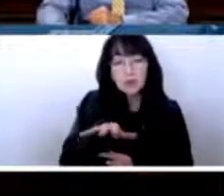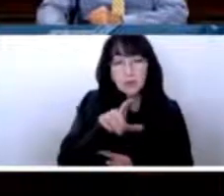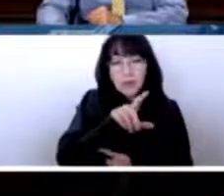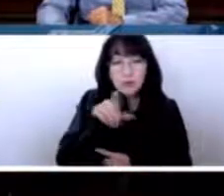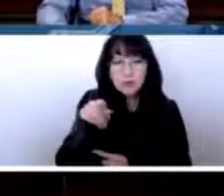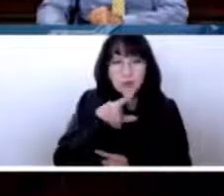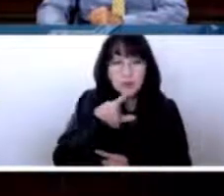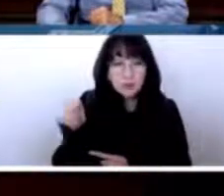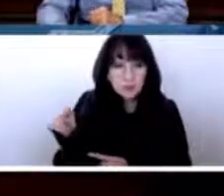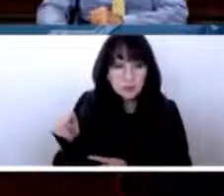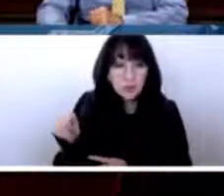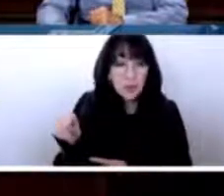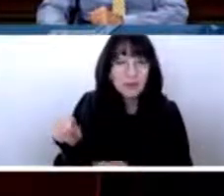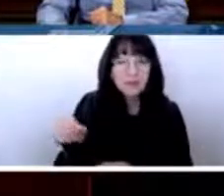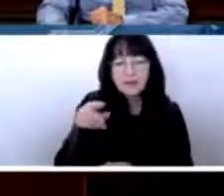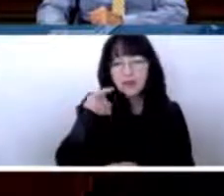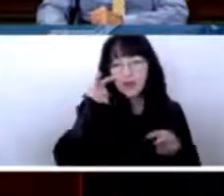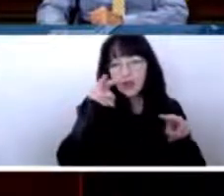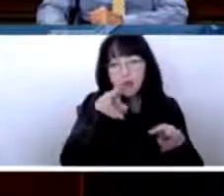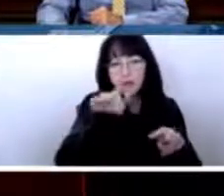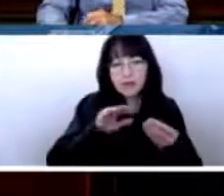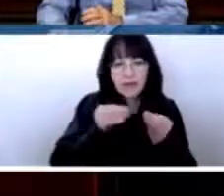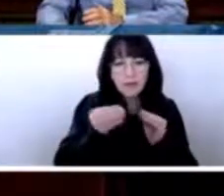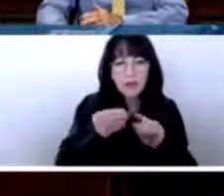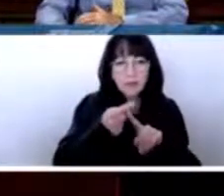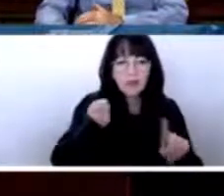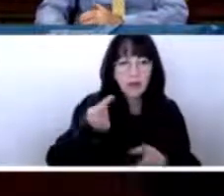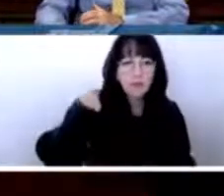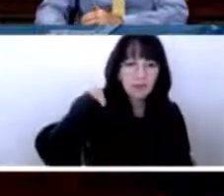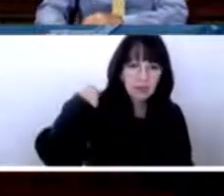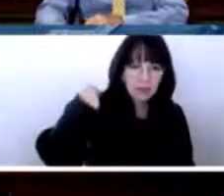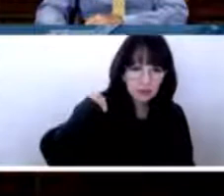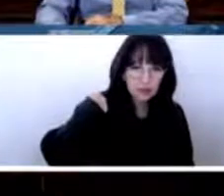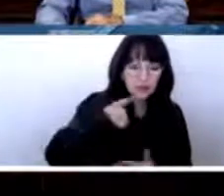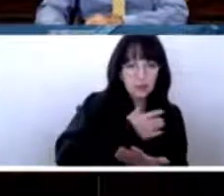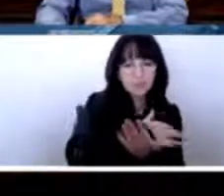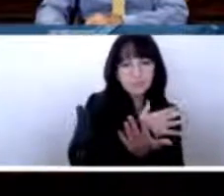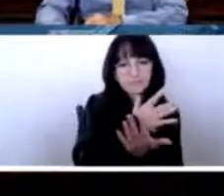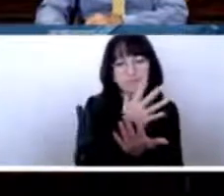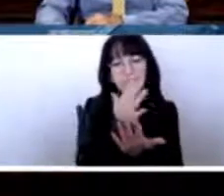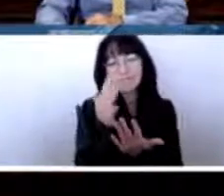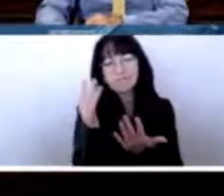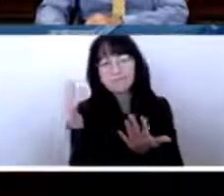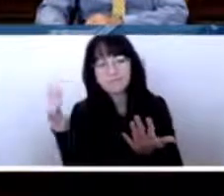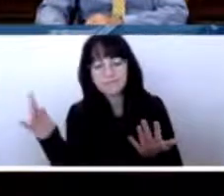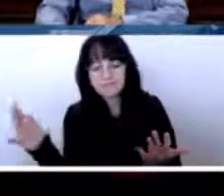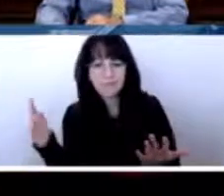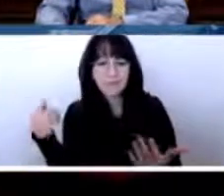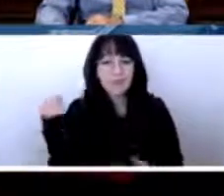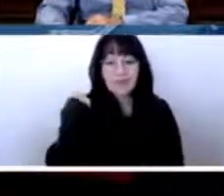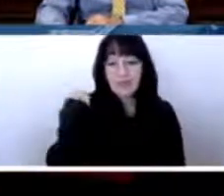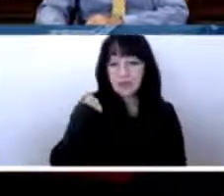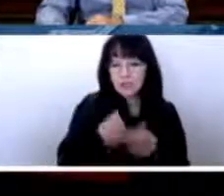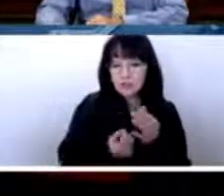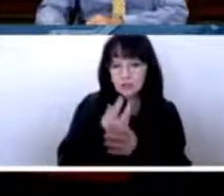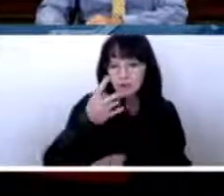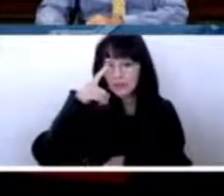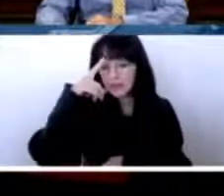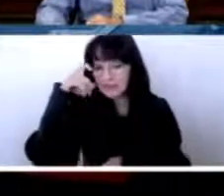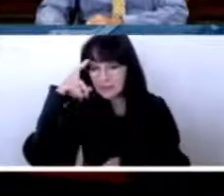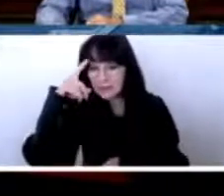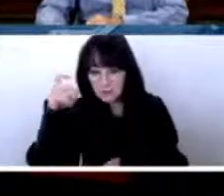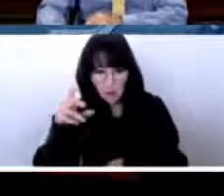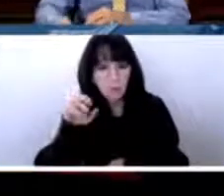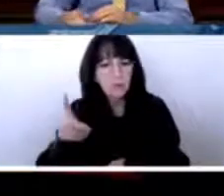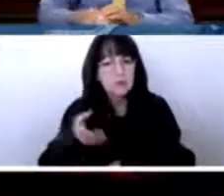Delawareans hospitalized across our state. And then we got healthier through the spring and summer. And then about this